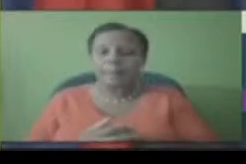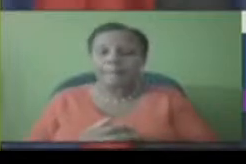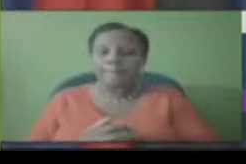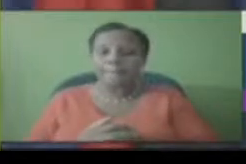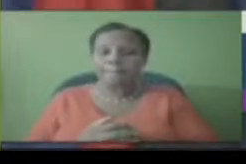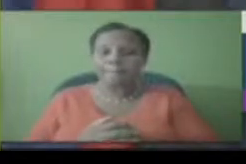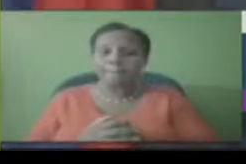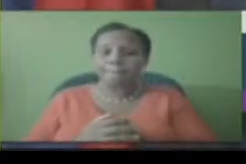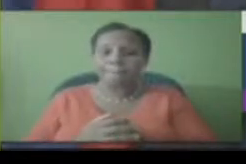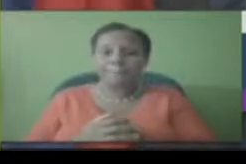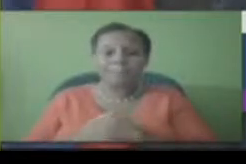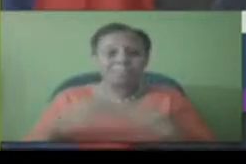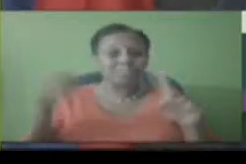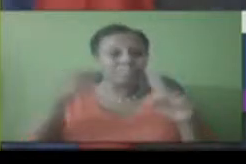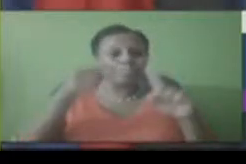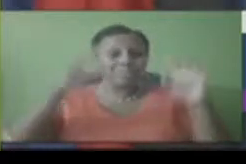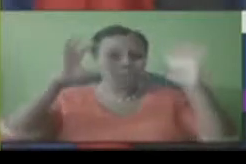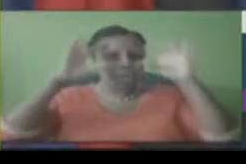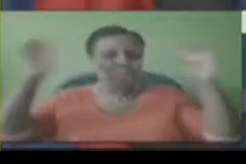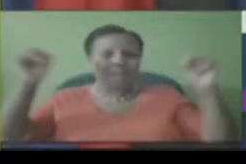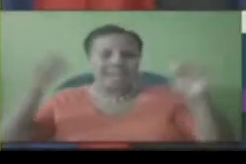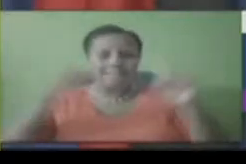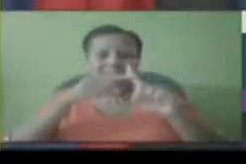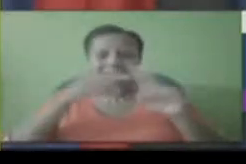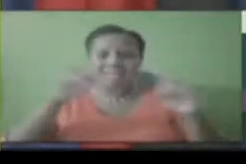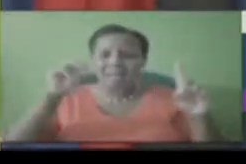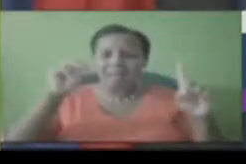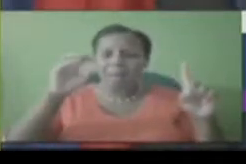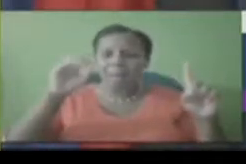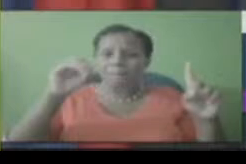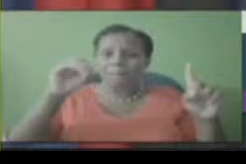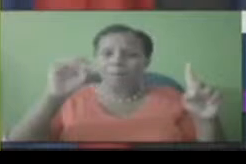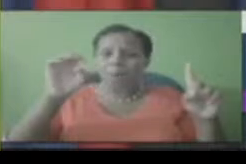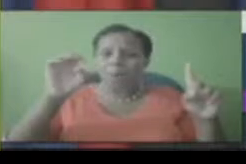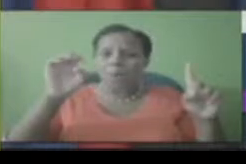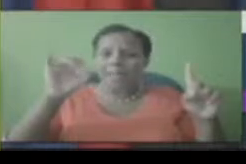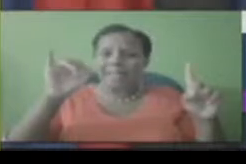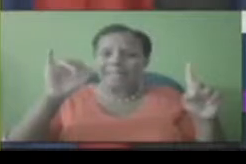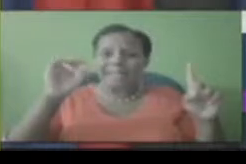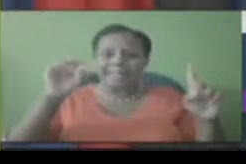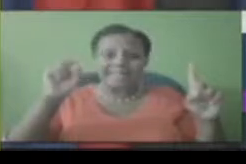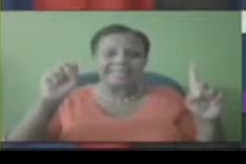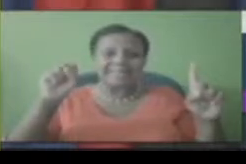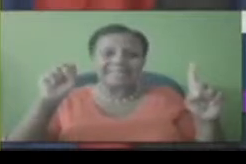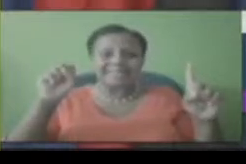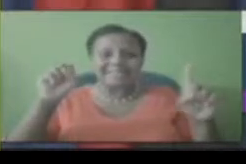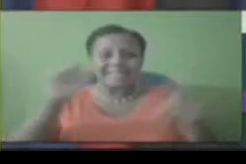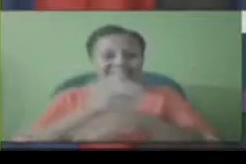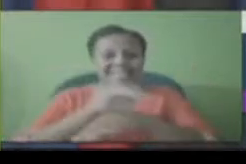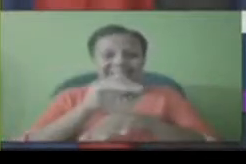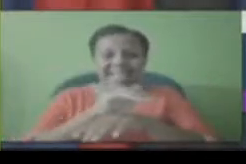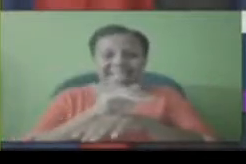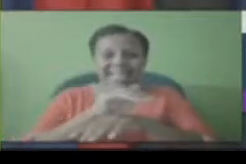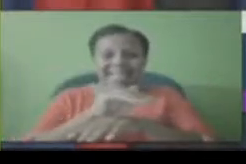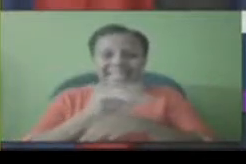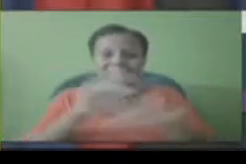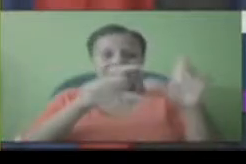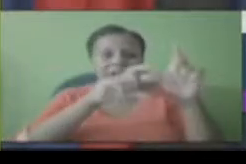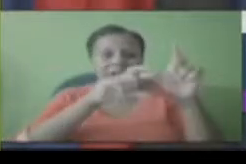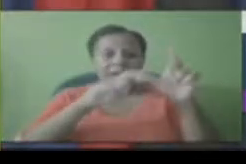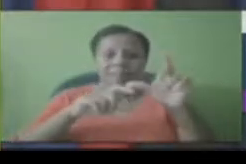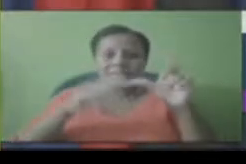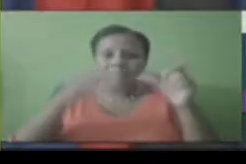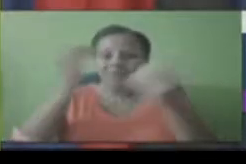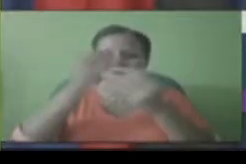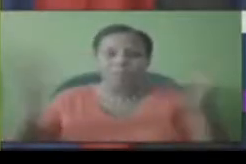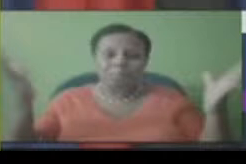Jovenel Moïse, the very said night that CARICOM put out a statement on that Haitian situation, which we felt